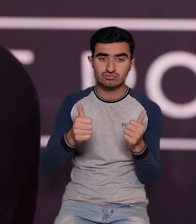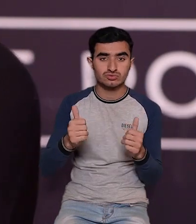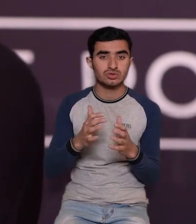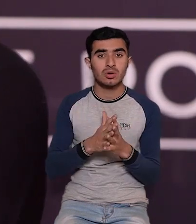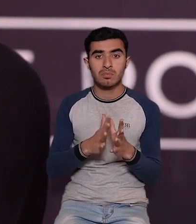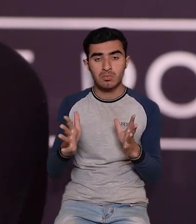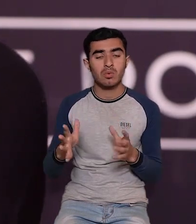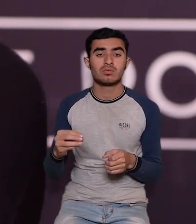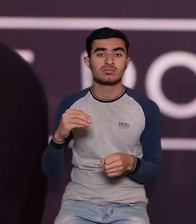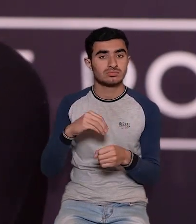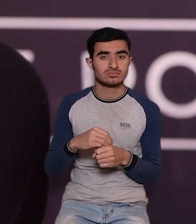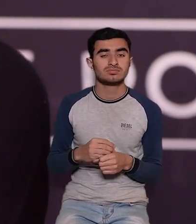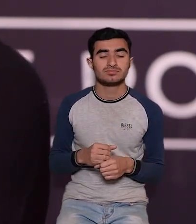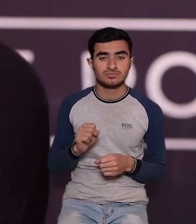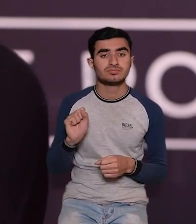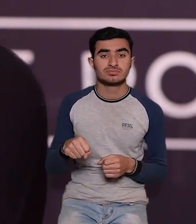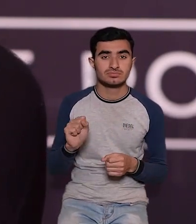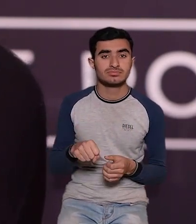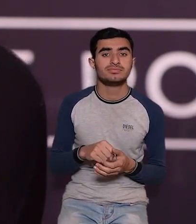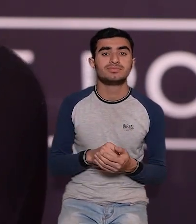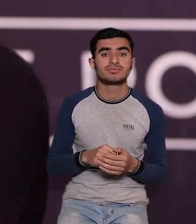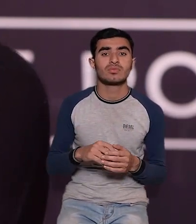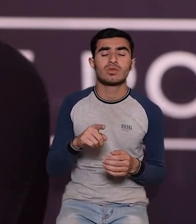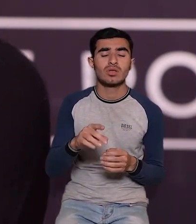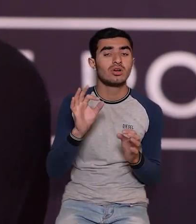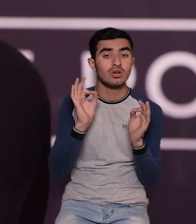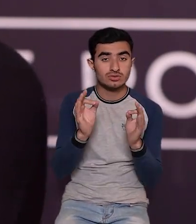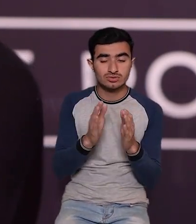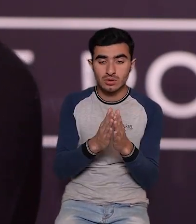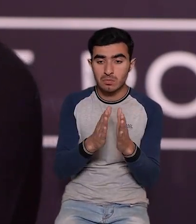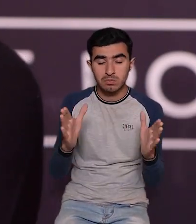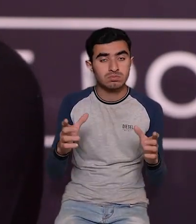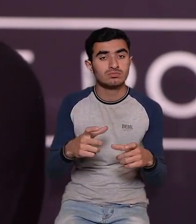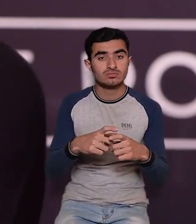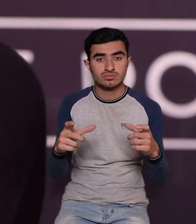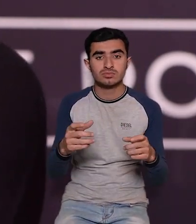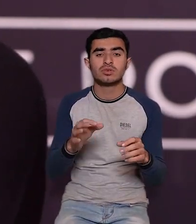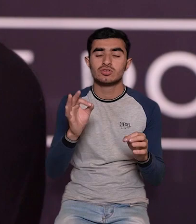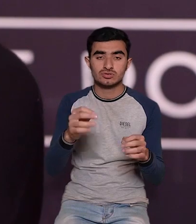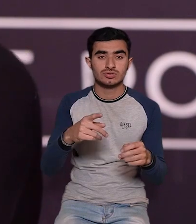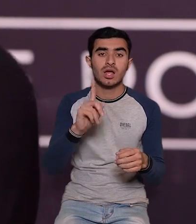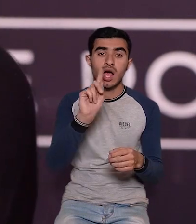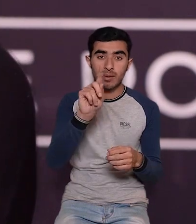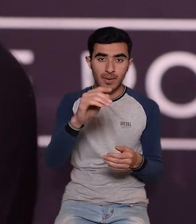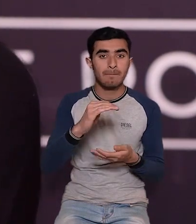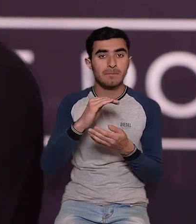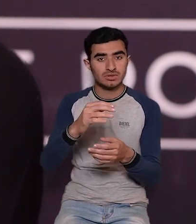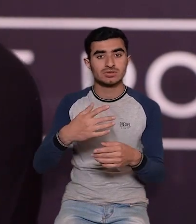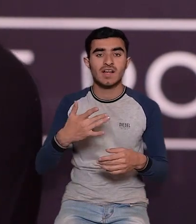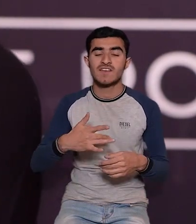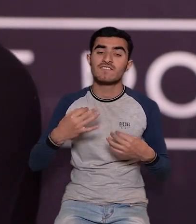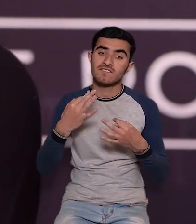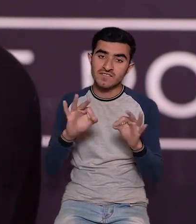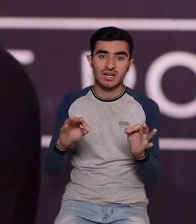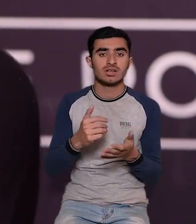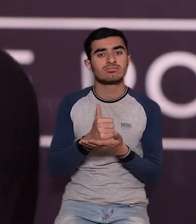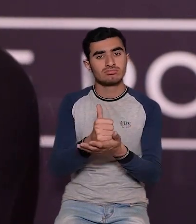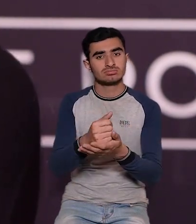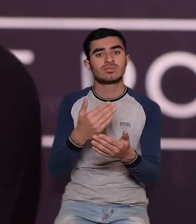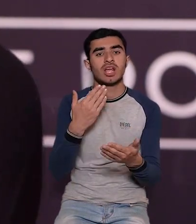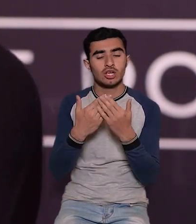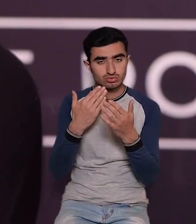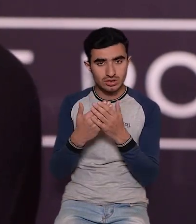a viable place, to a viable discipline to actually let your children go and